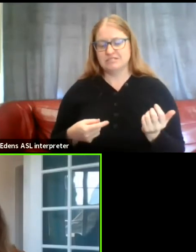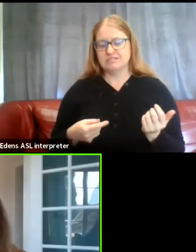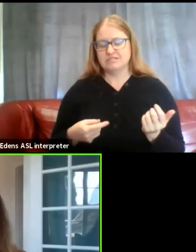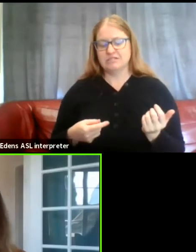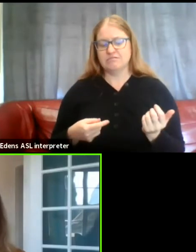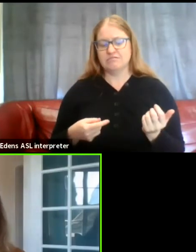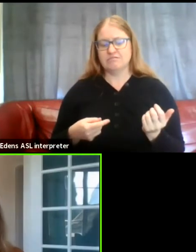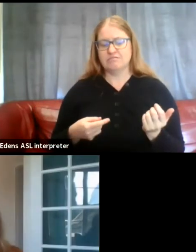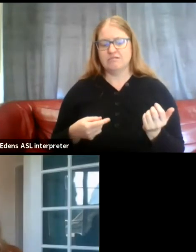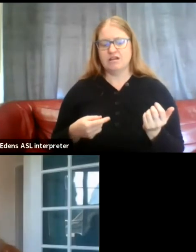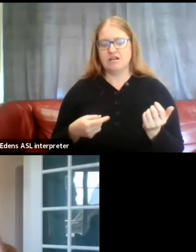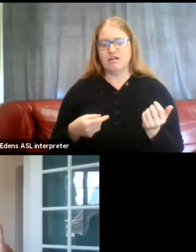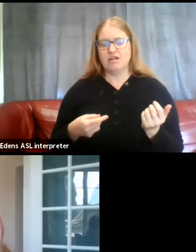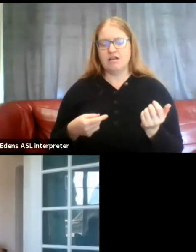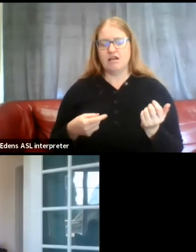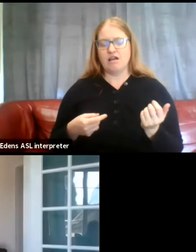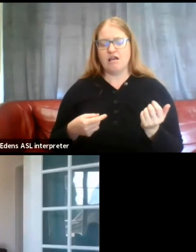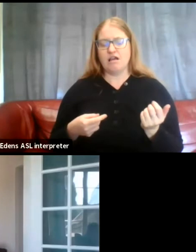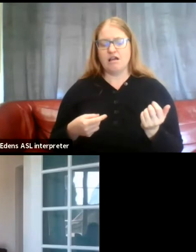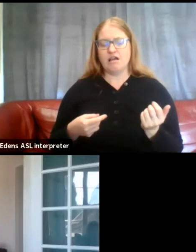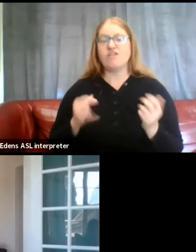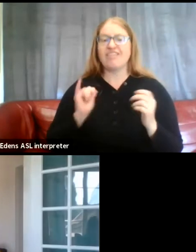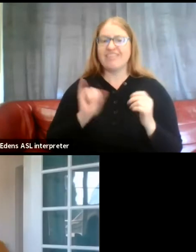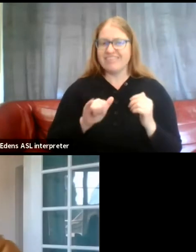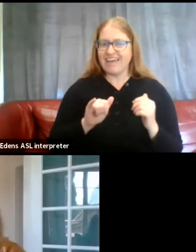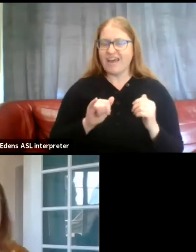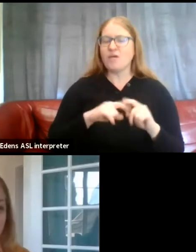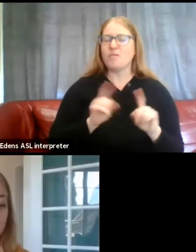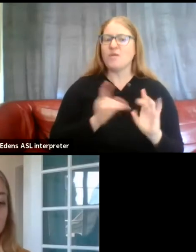to Crazy Ex-Girlfriend.